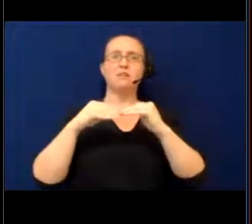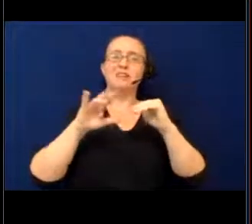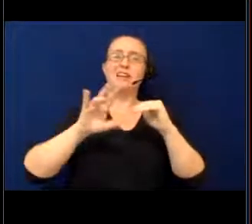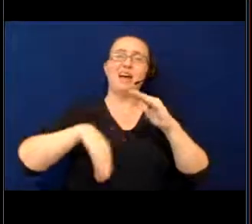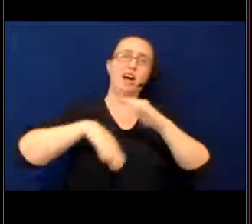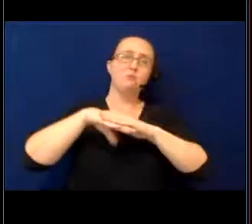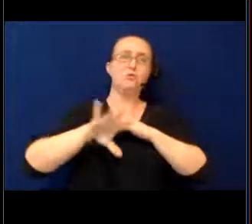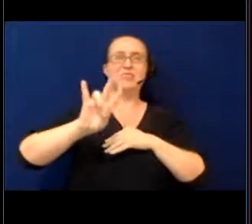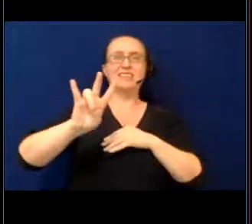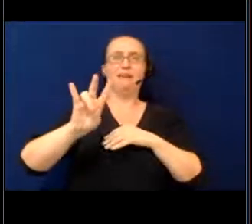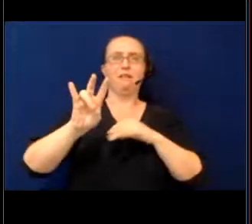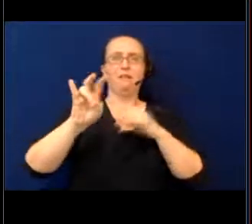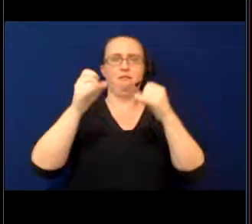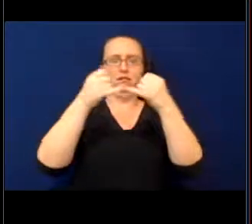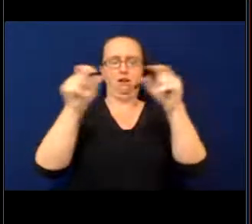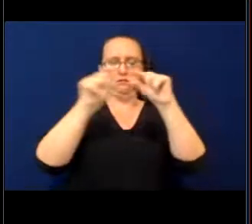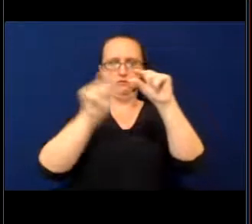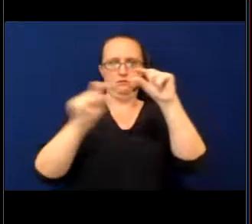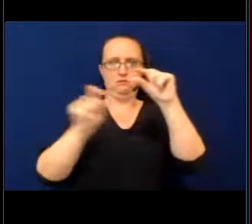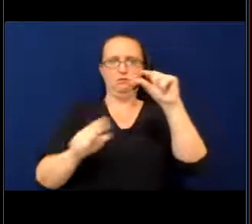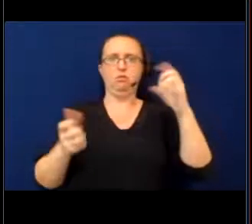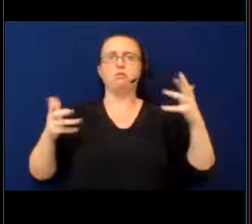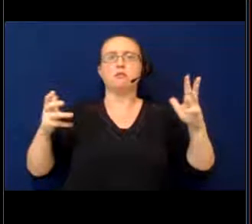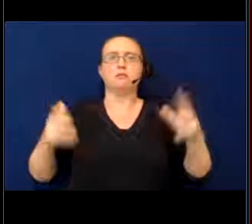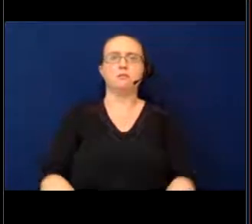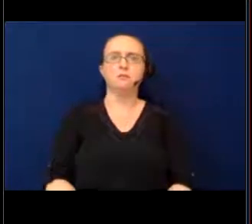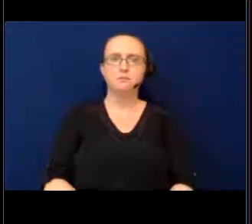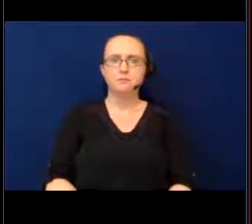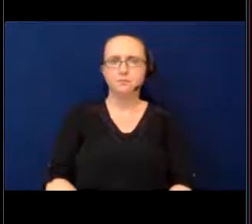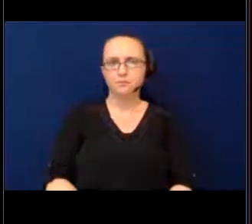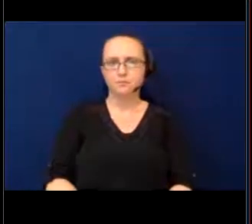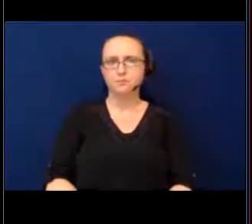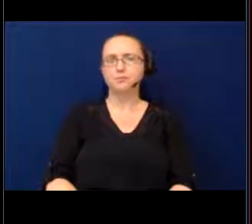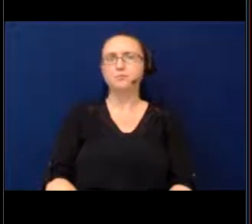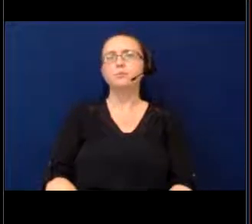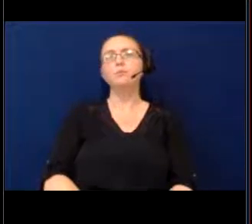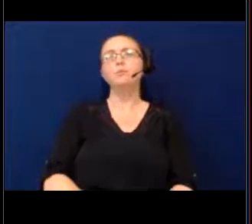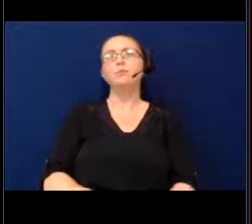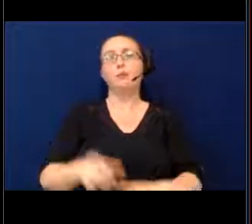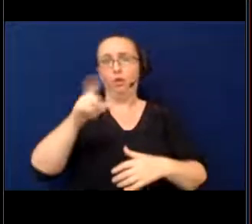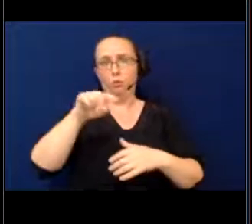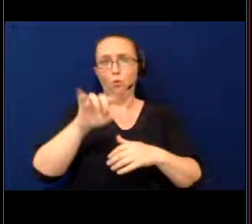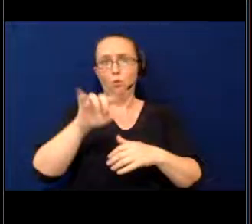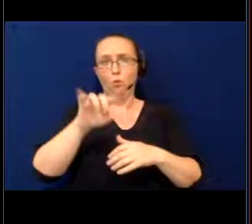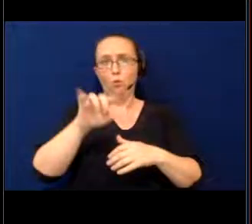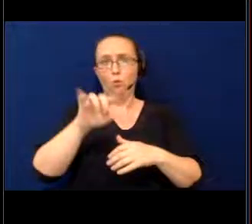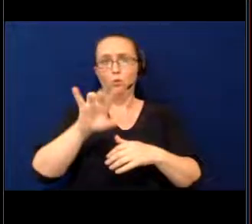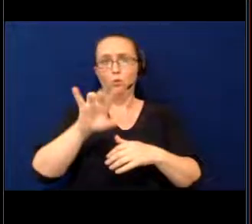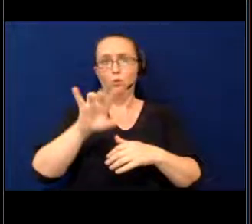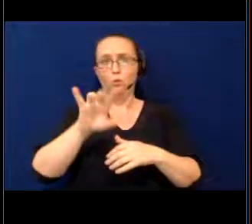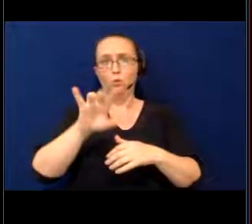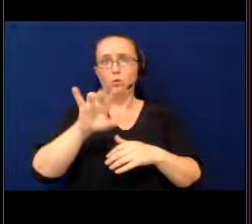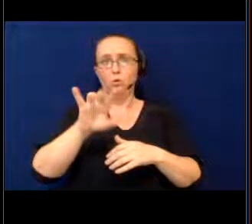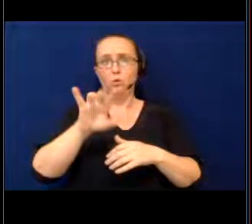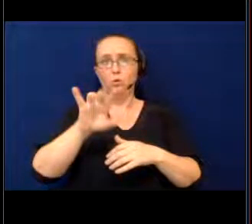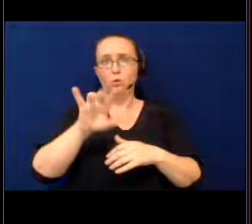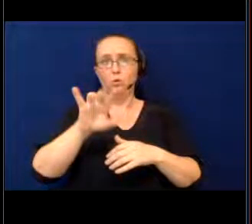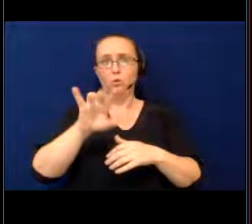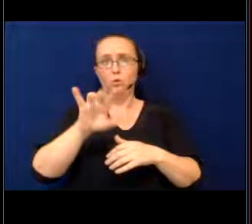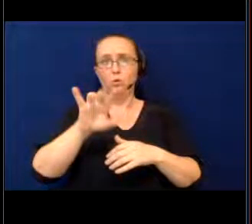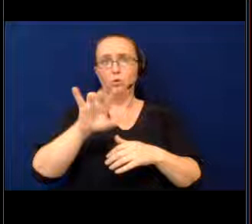it, 7 lines in a paragraph. And then of those 7 lines, you want to treat one subject in